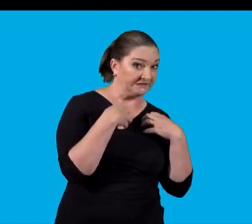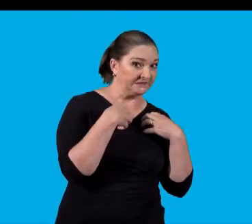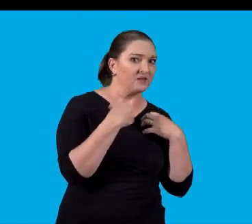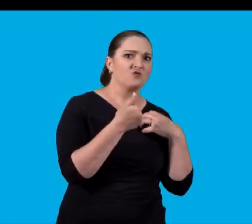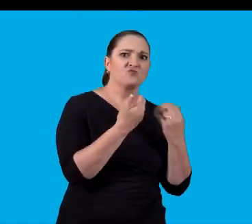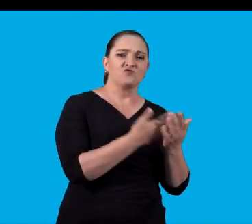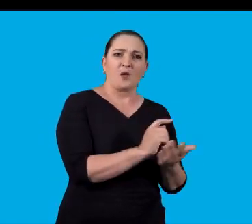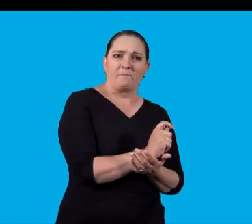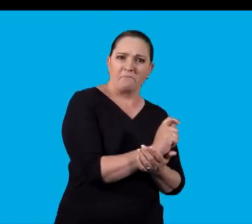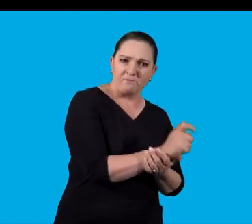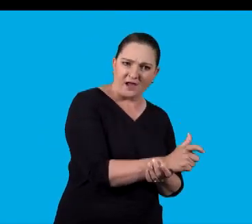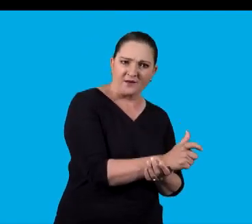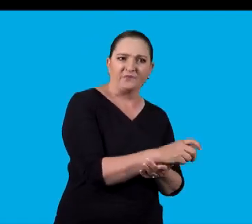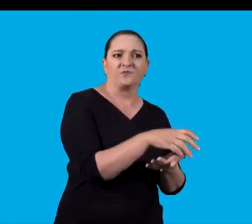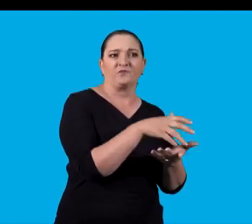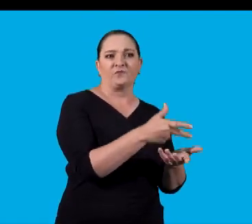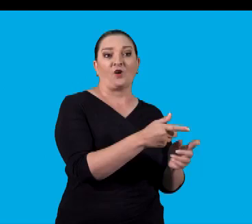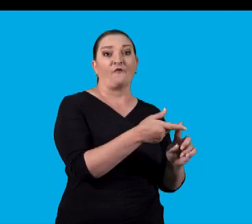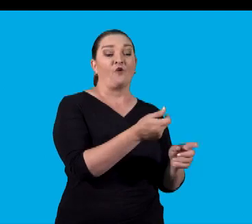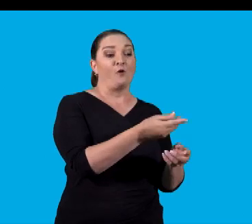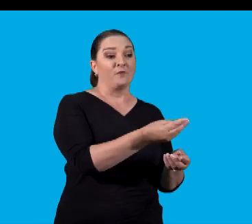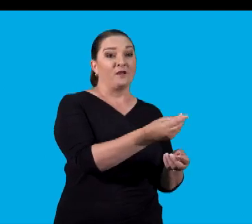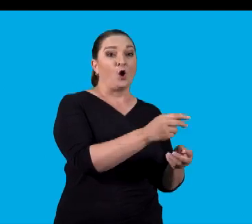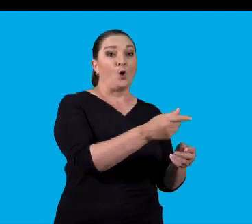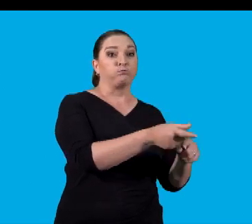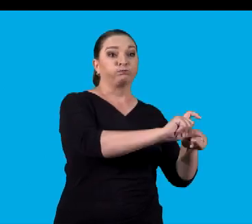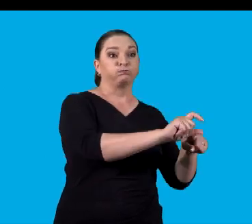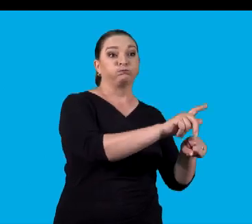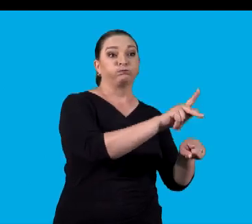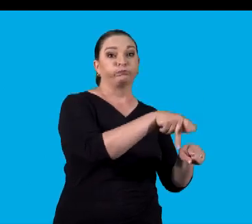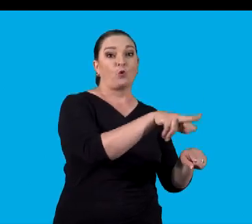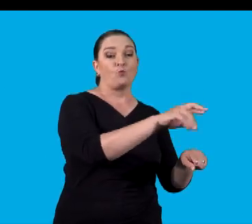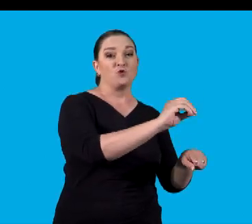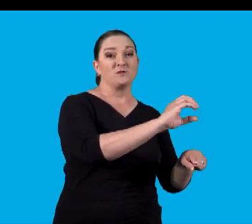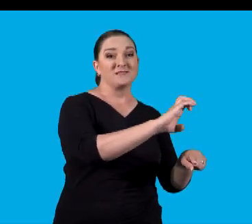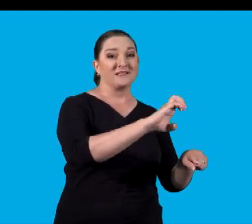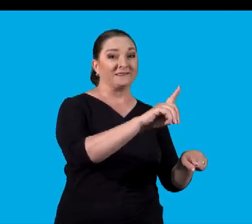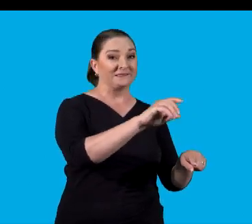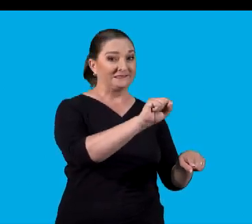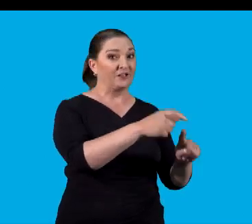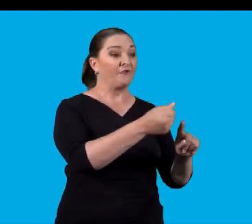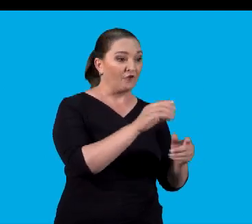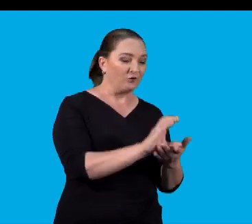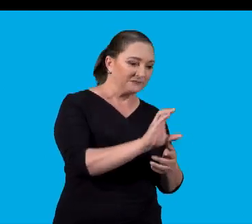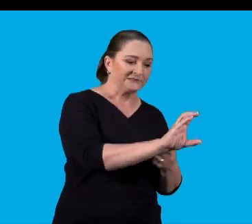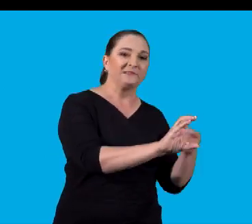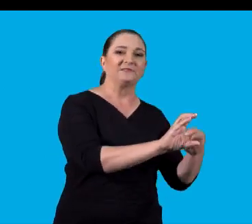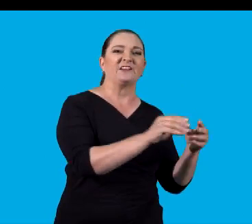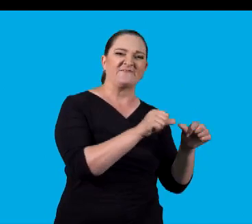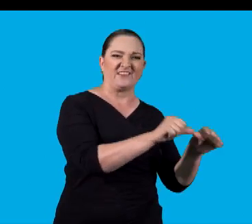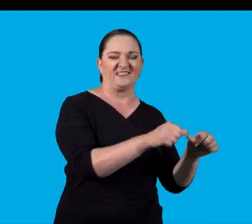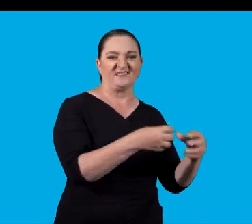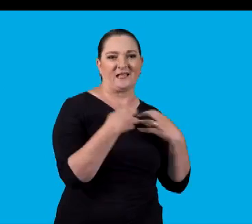the purchase of fixed assets, as well as the proceeds from sale of fixed assets. All right, so I'm going to record the second part